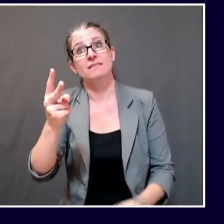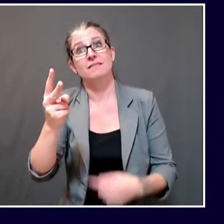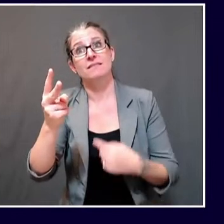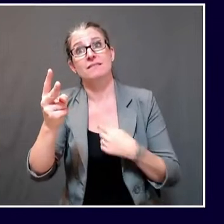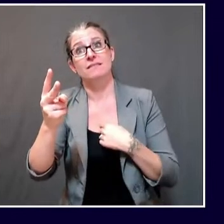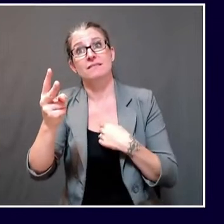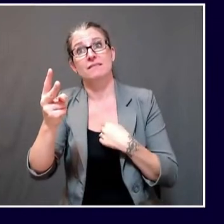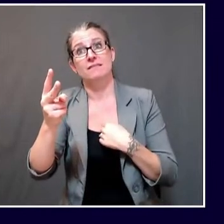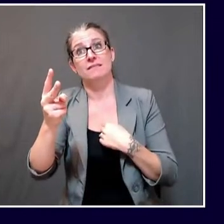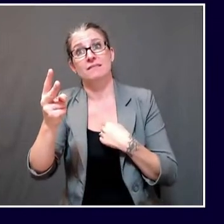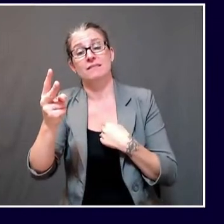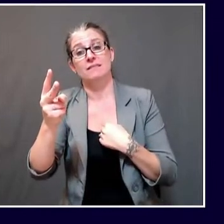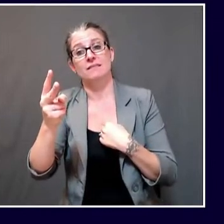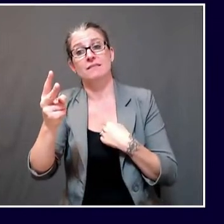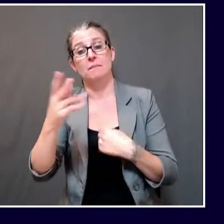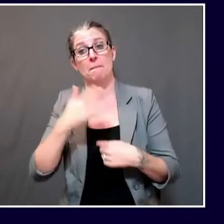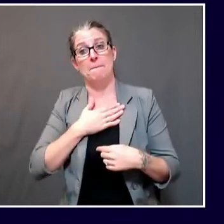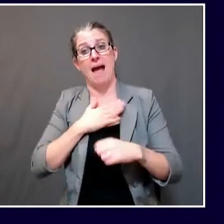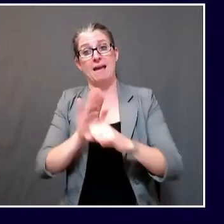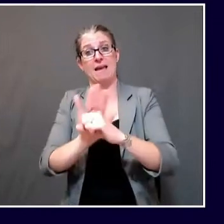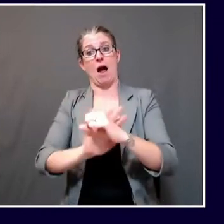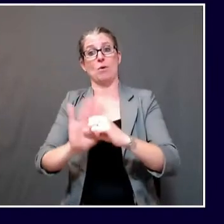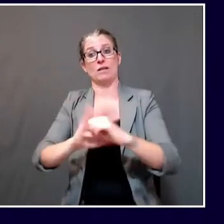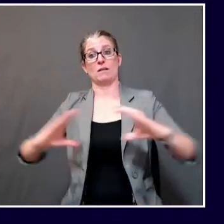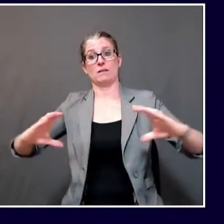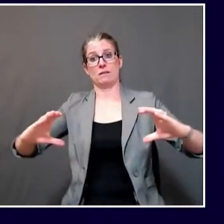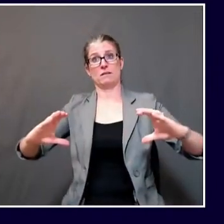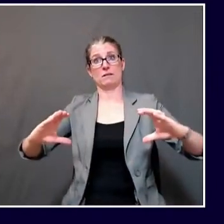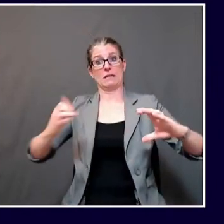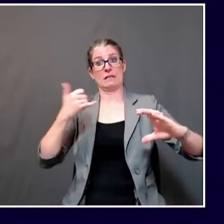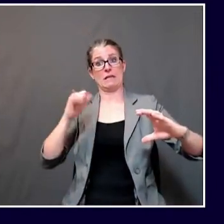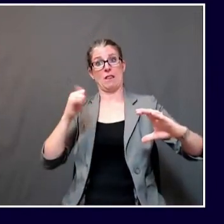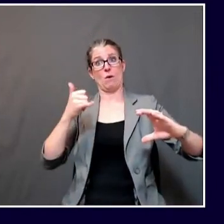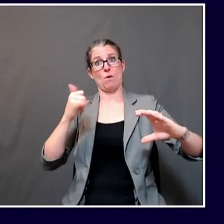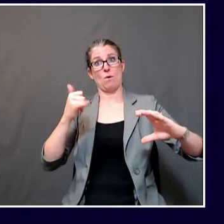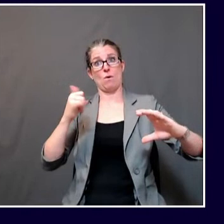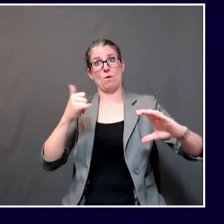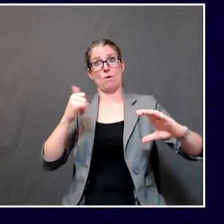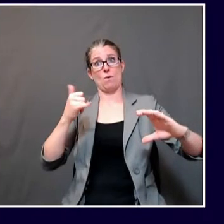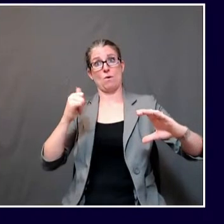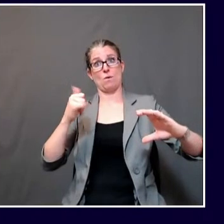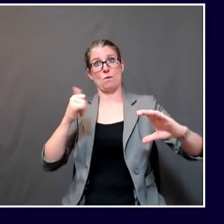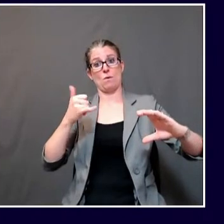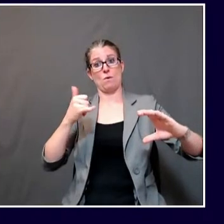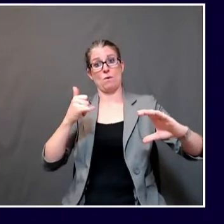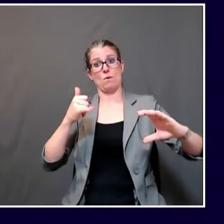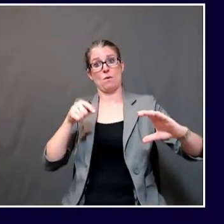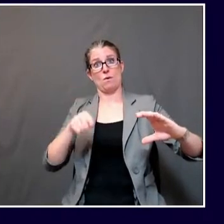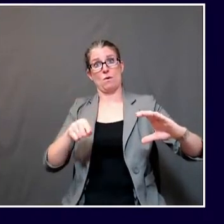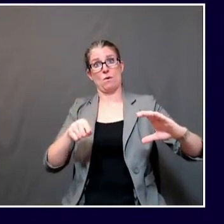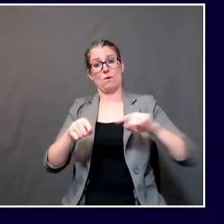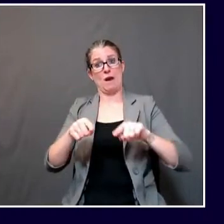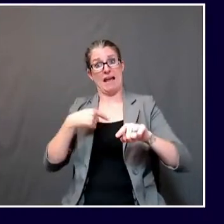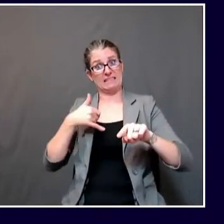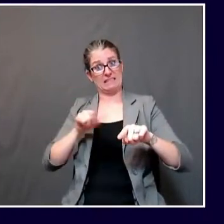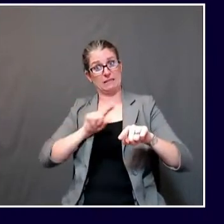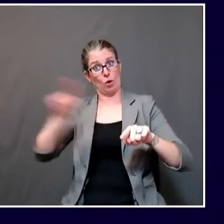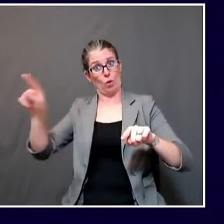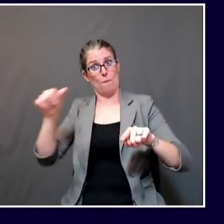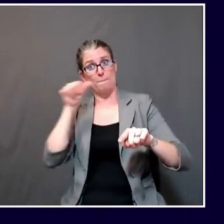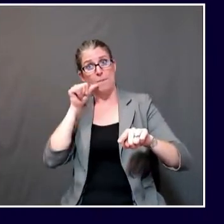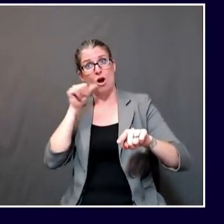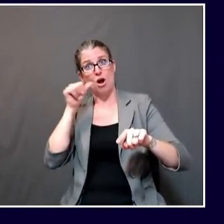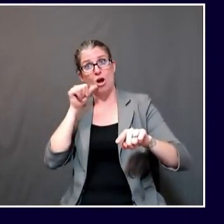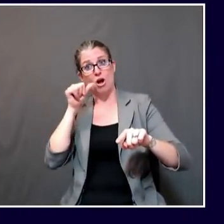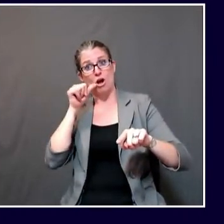people, but the local high school cross country team is not allowed to practice. Is there any discussion about